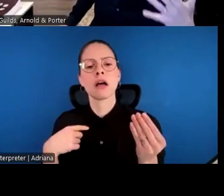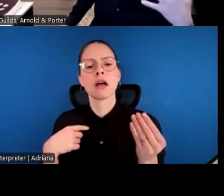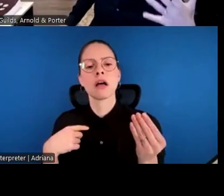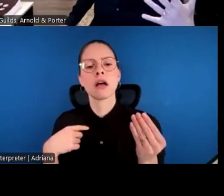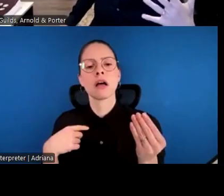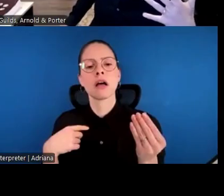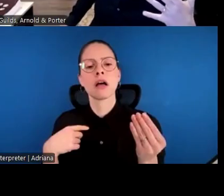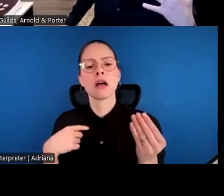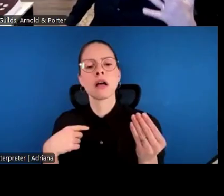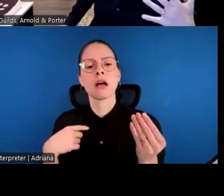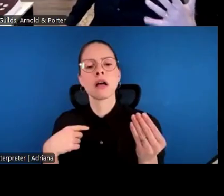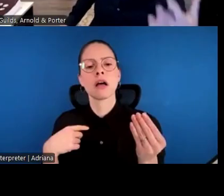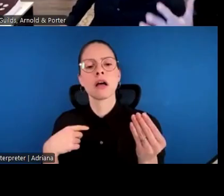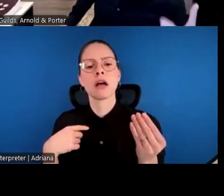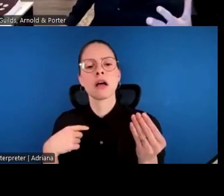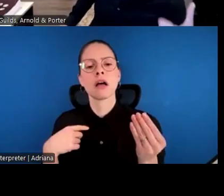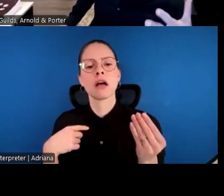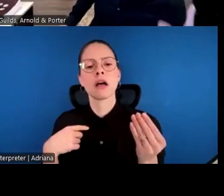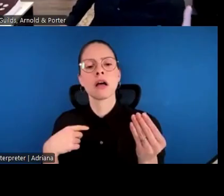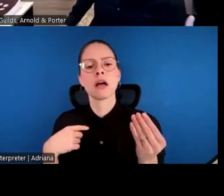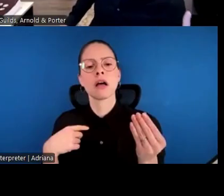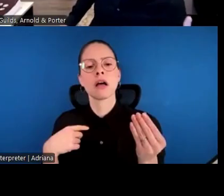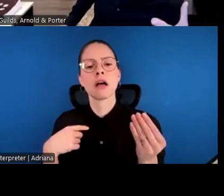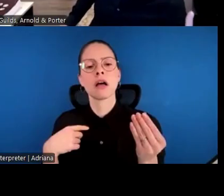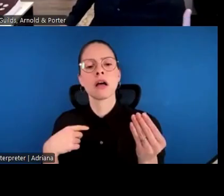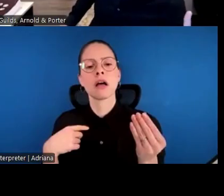and typically what trial counsel is the one